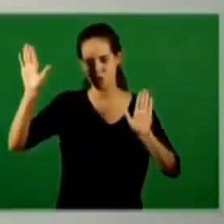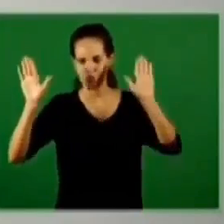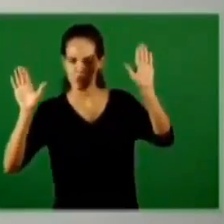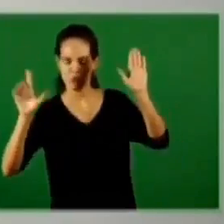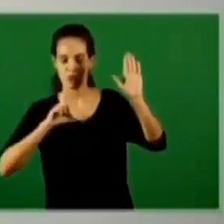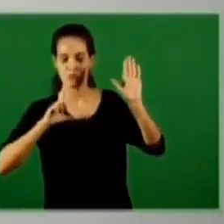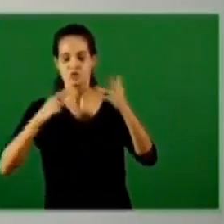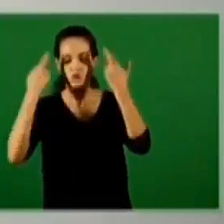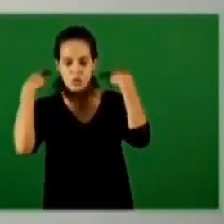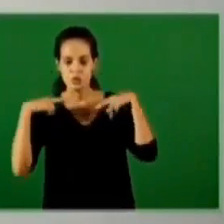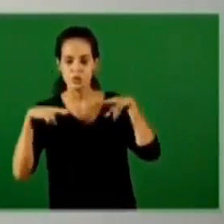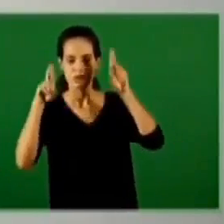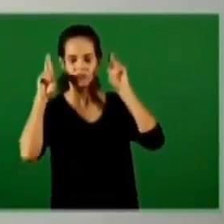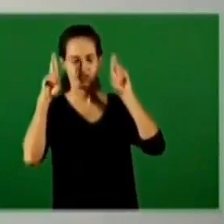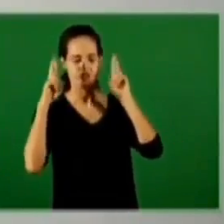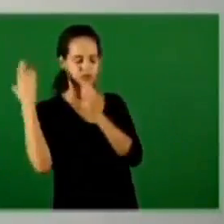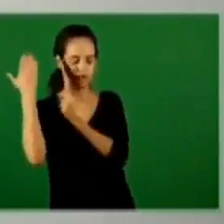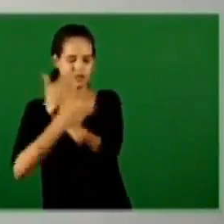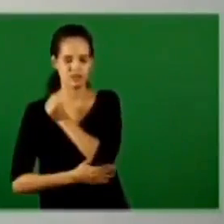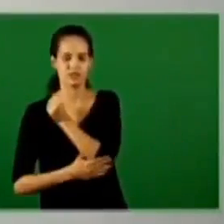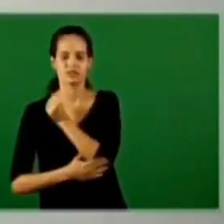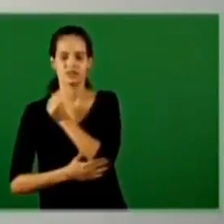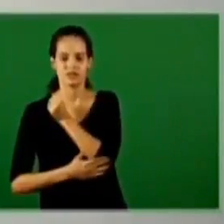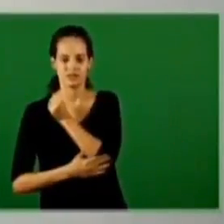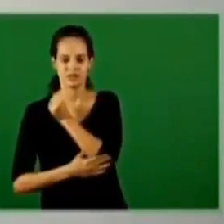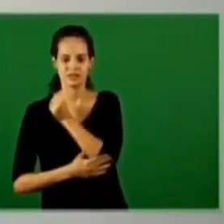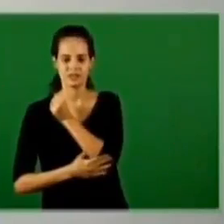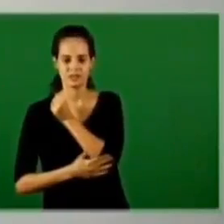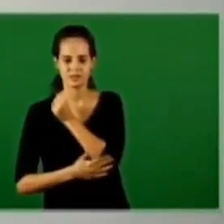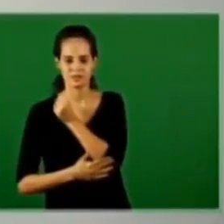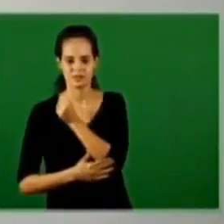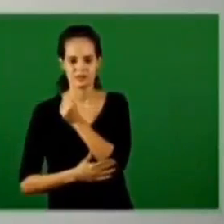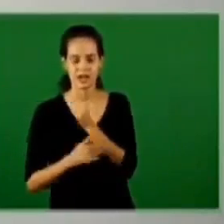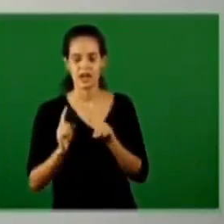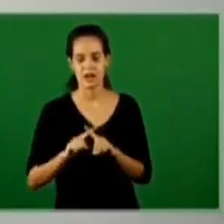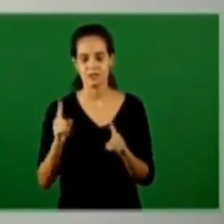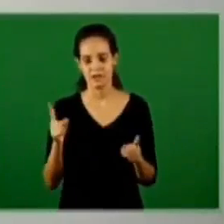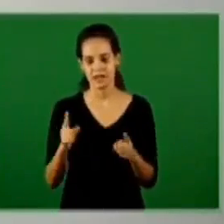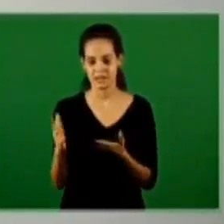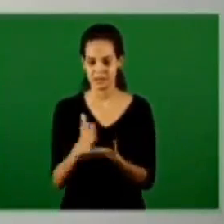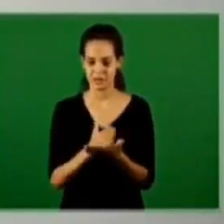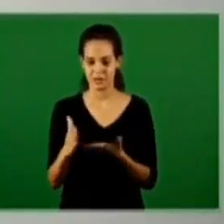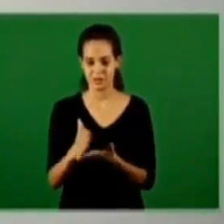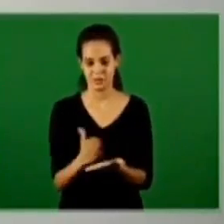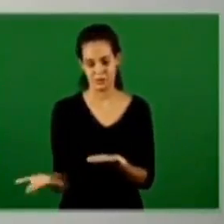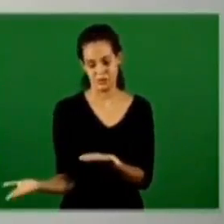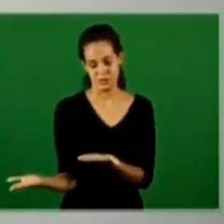the goalie was a lamb. The lamb is our defense. But a few youth,